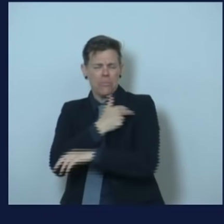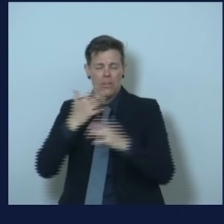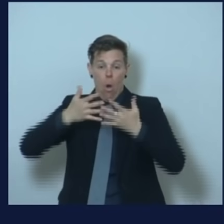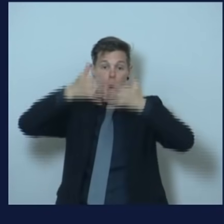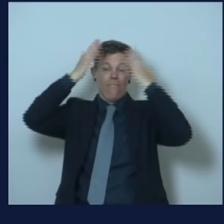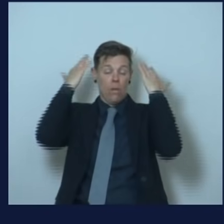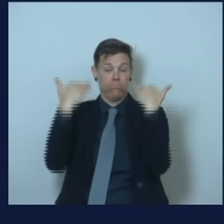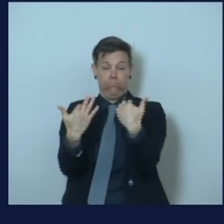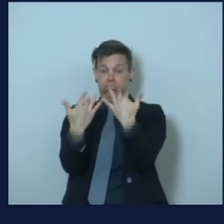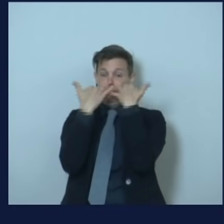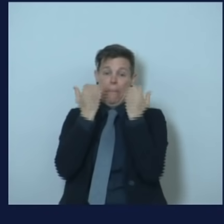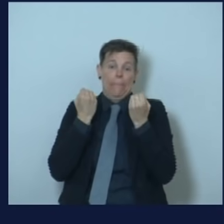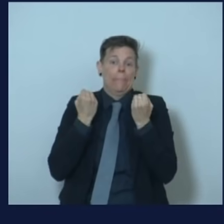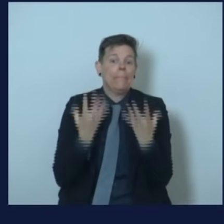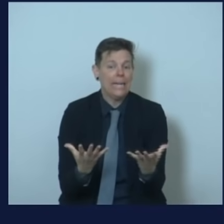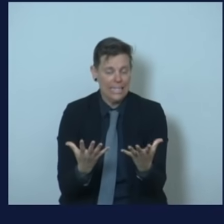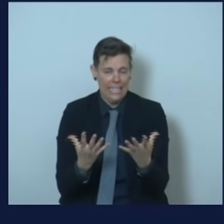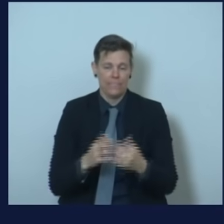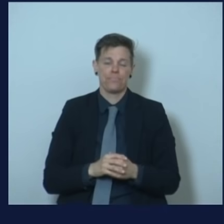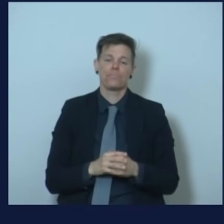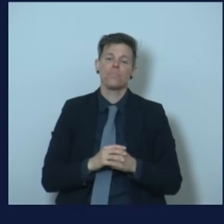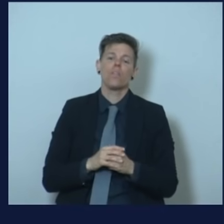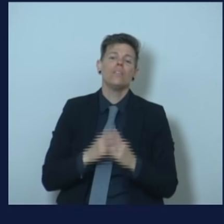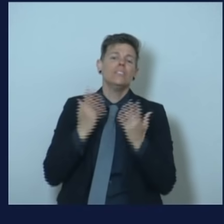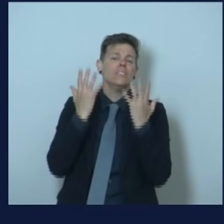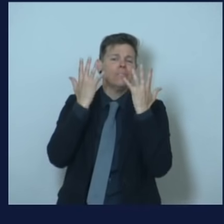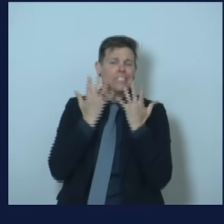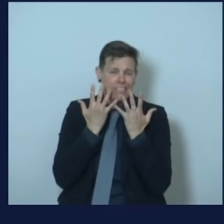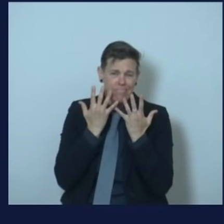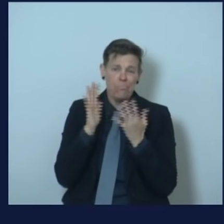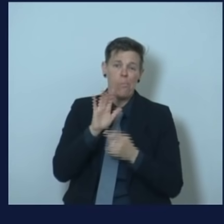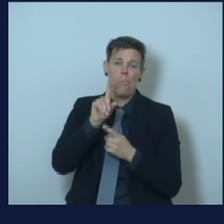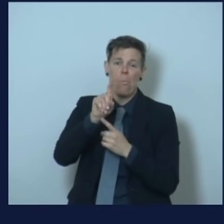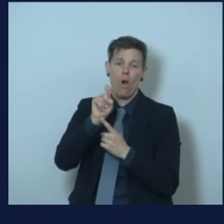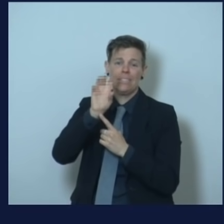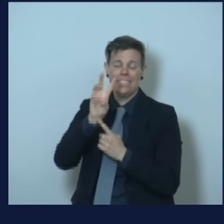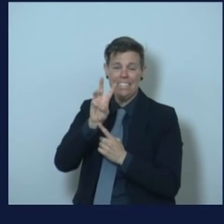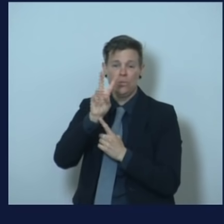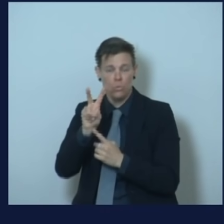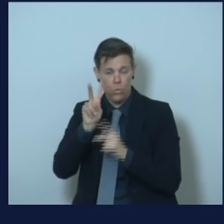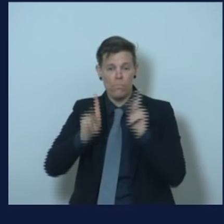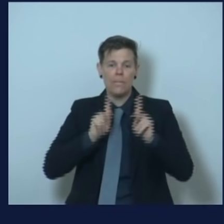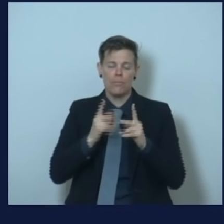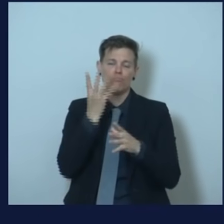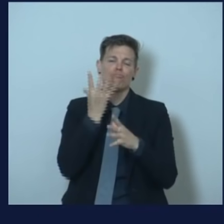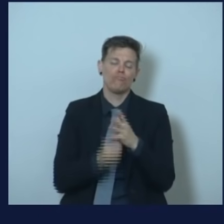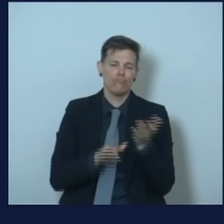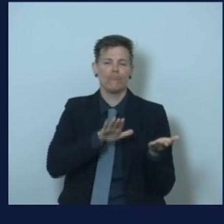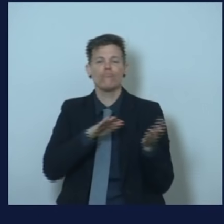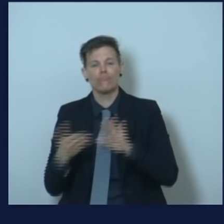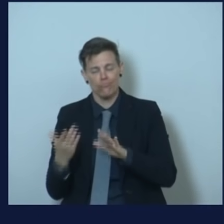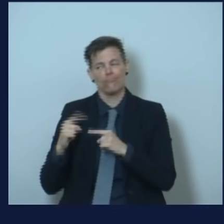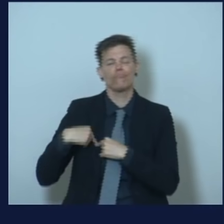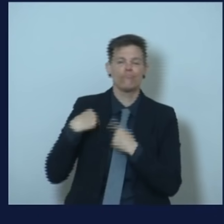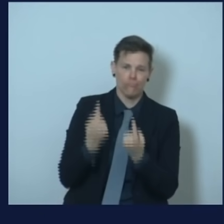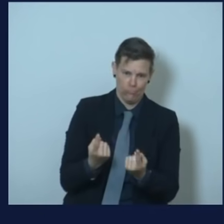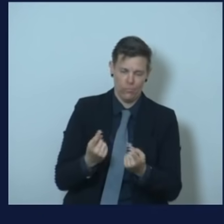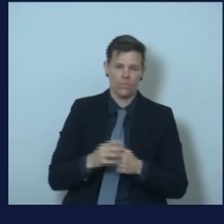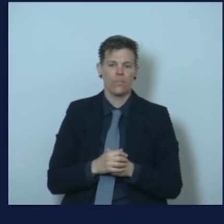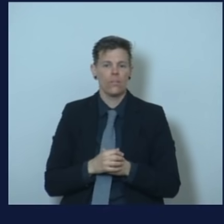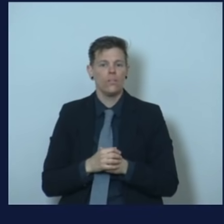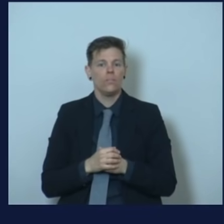have 162 individuals who have died because of COVID-19. Today, we're